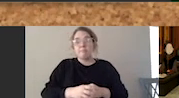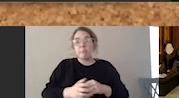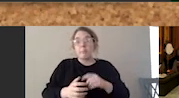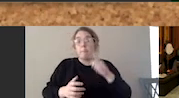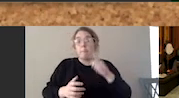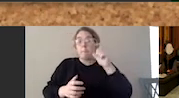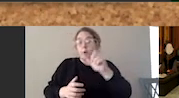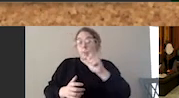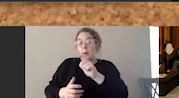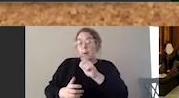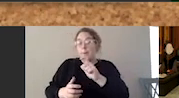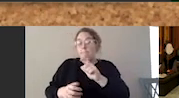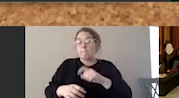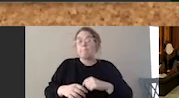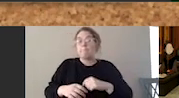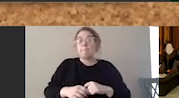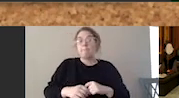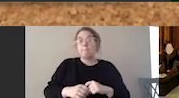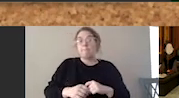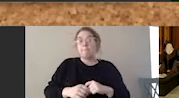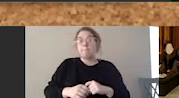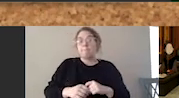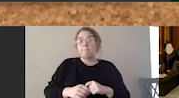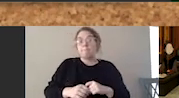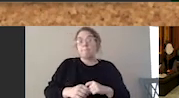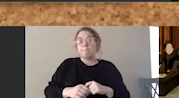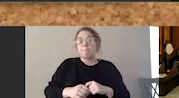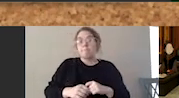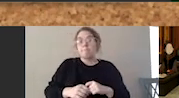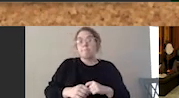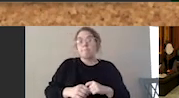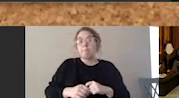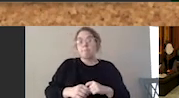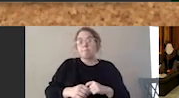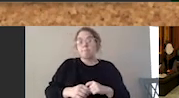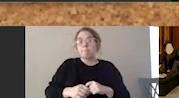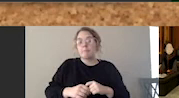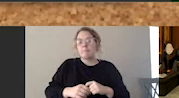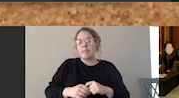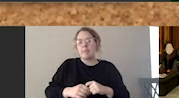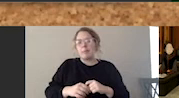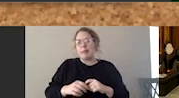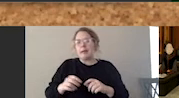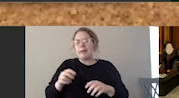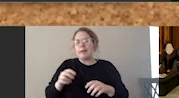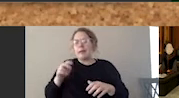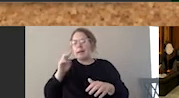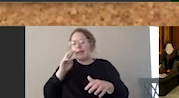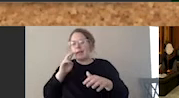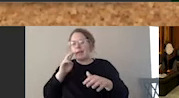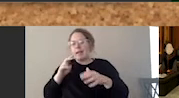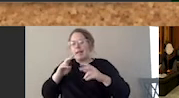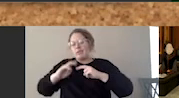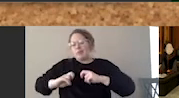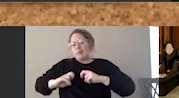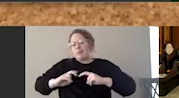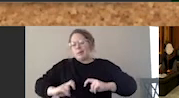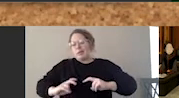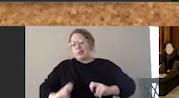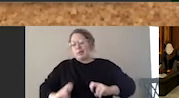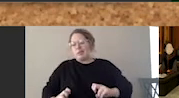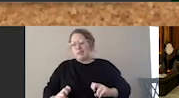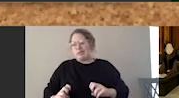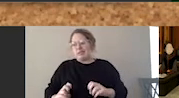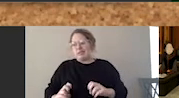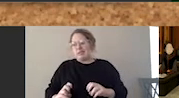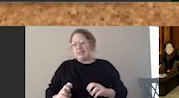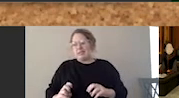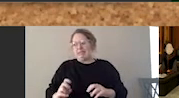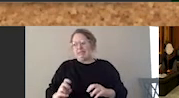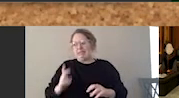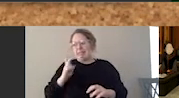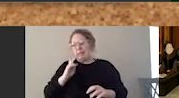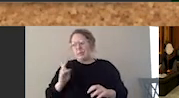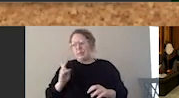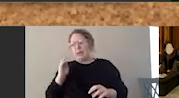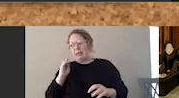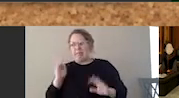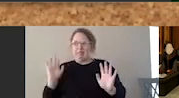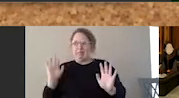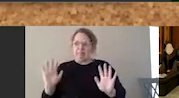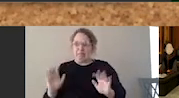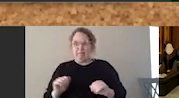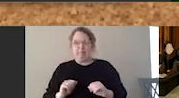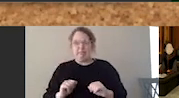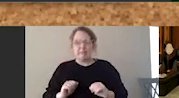option that's kind of, introspection and regret, maybe. So she knows